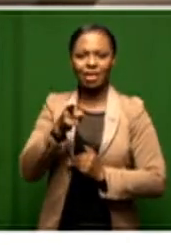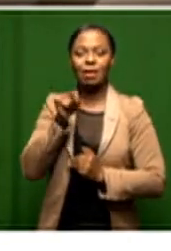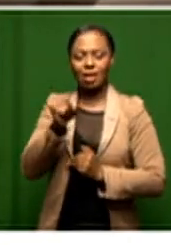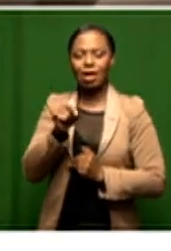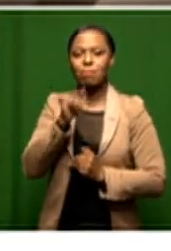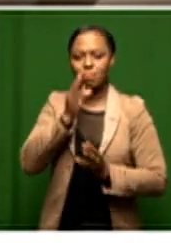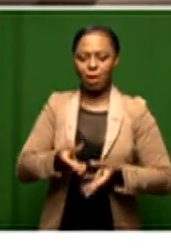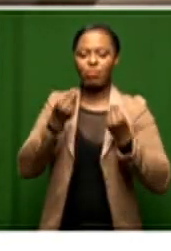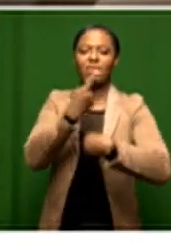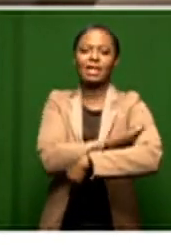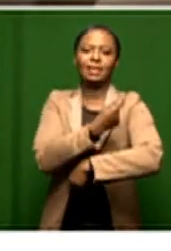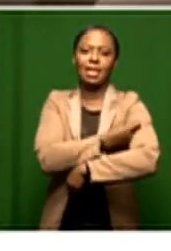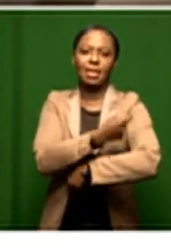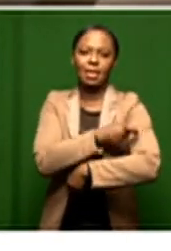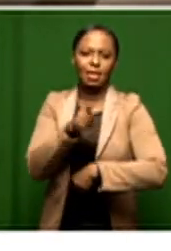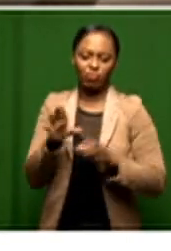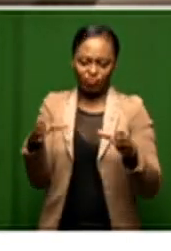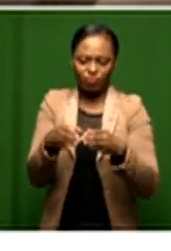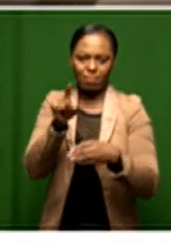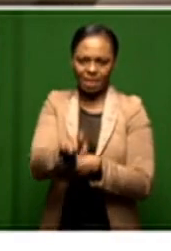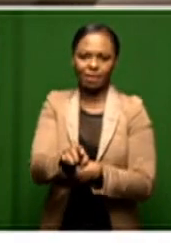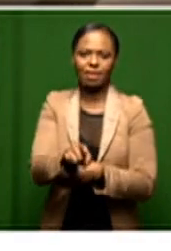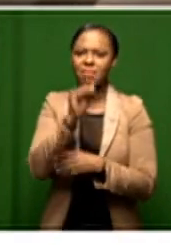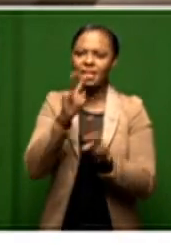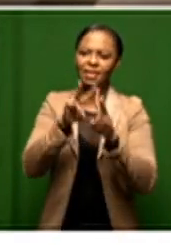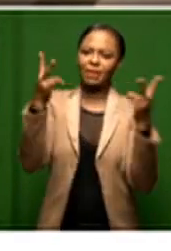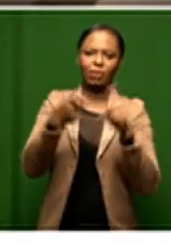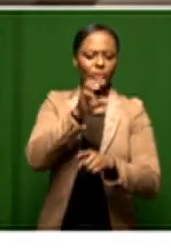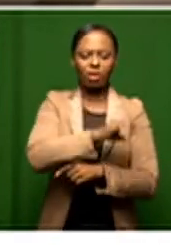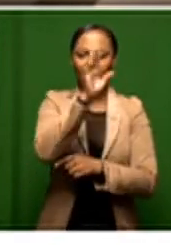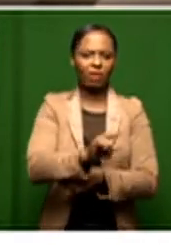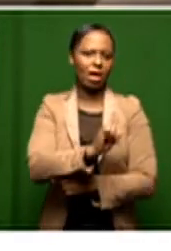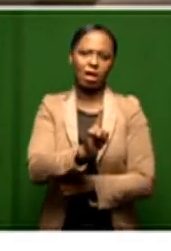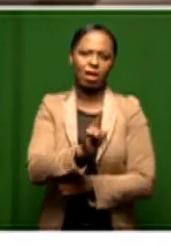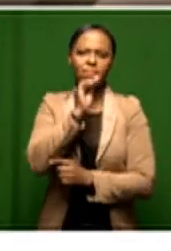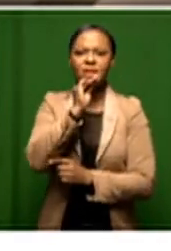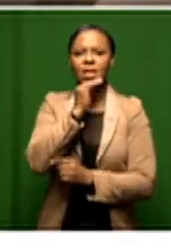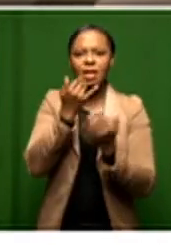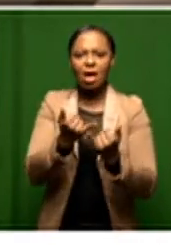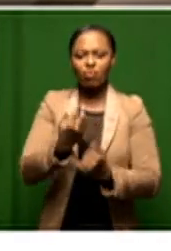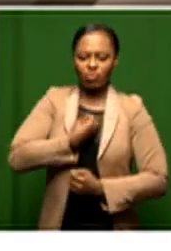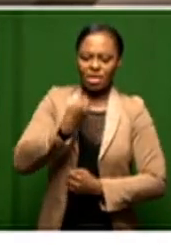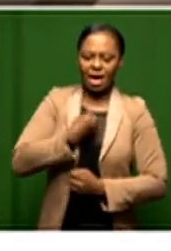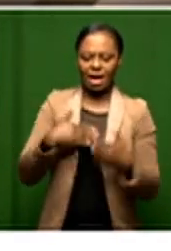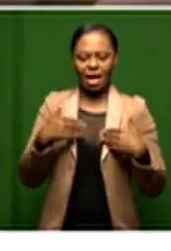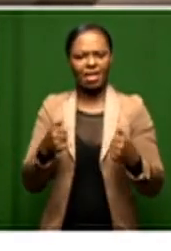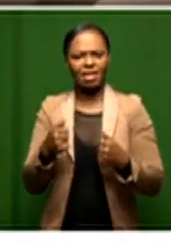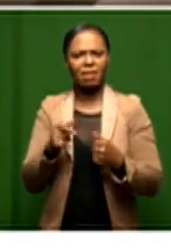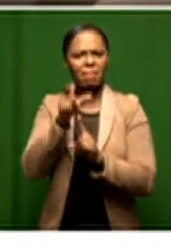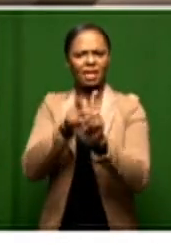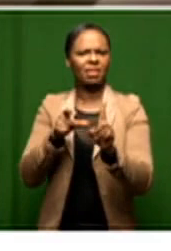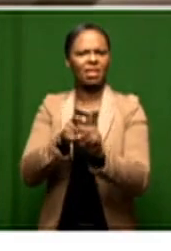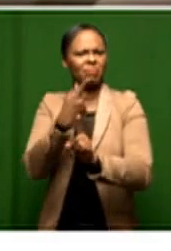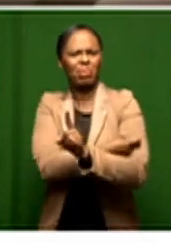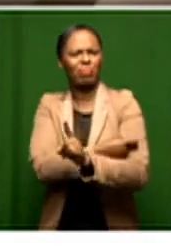first. And this should be no different in South Africa. It would be entirely inappropriate for a young, healthy person to be